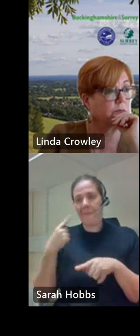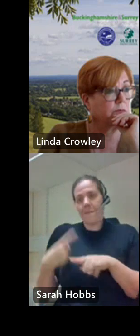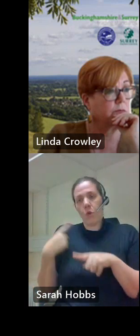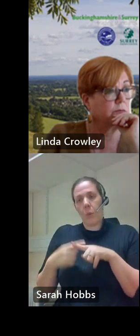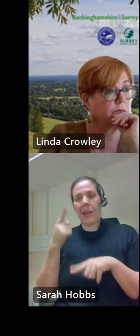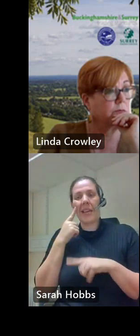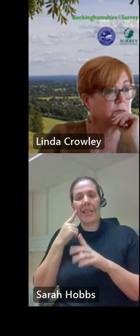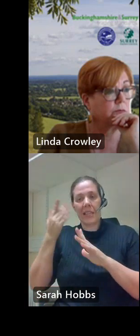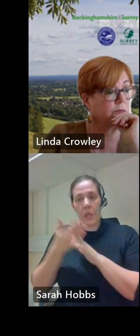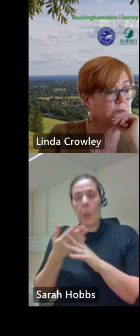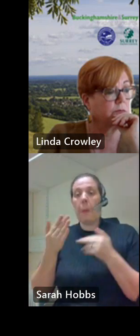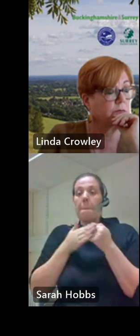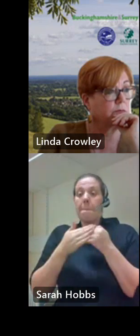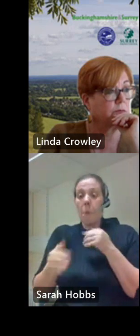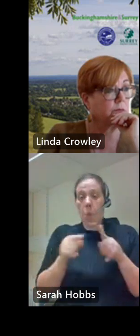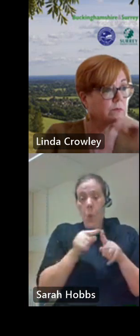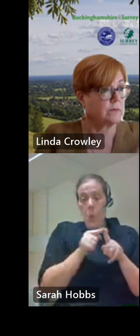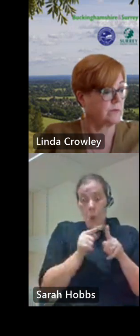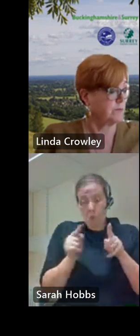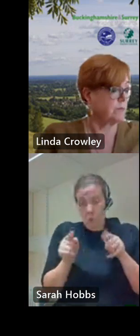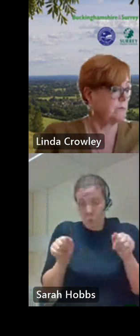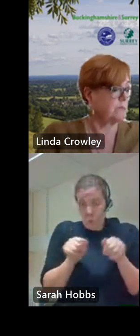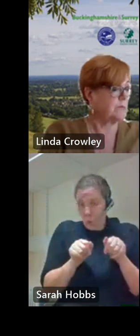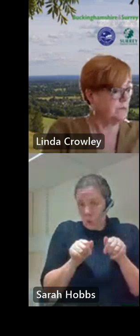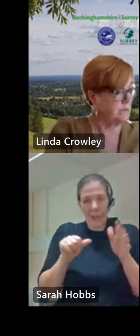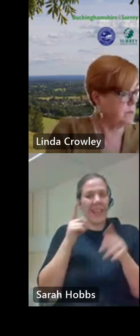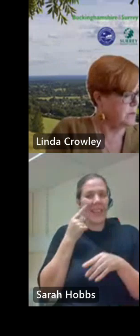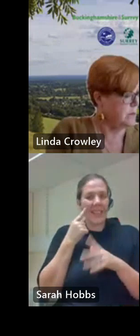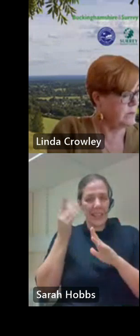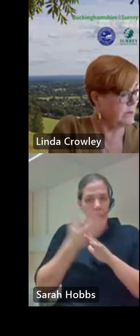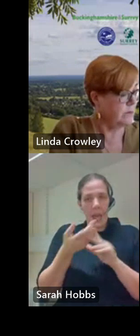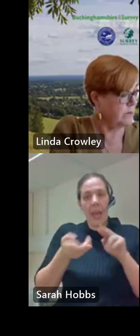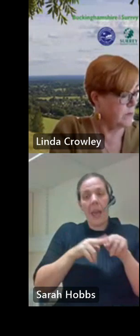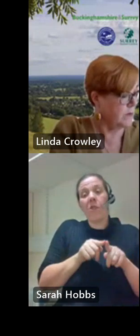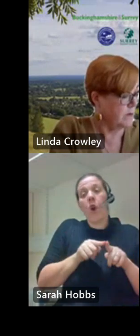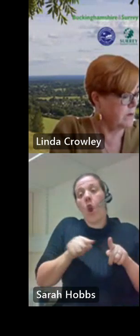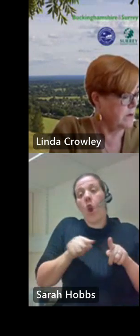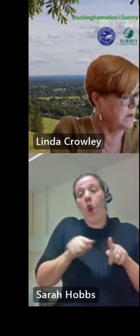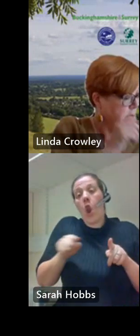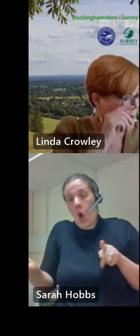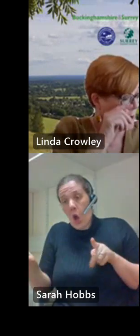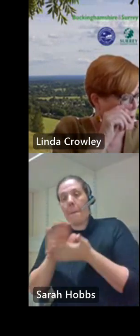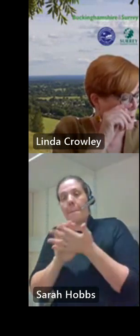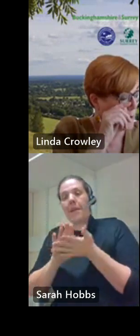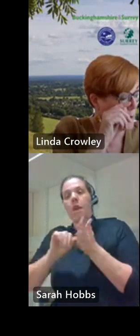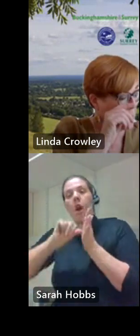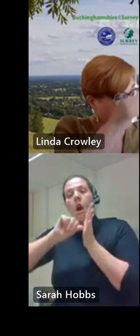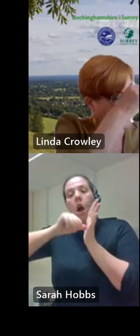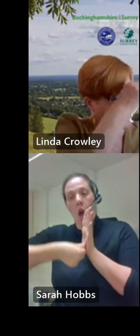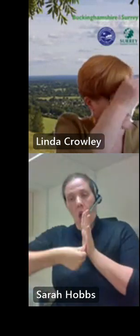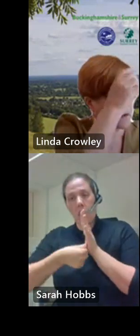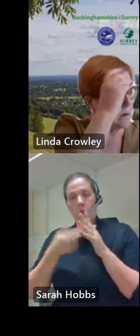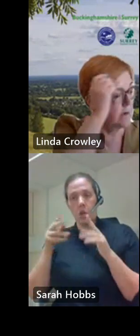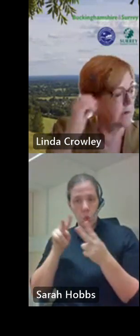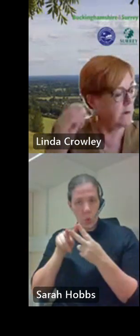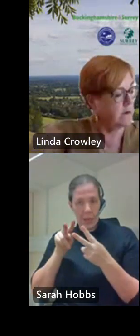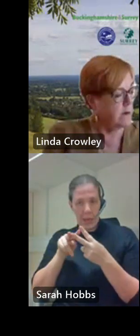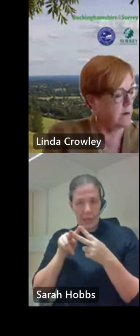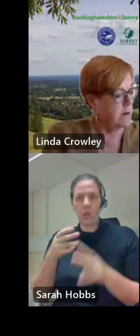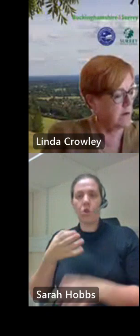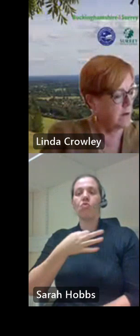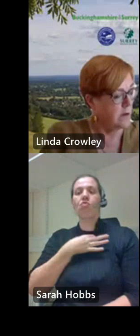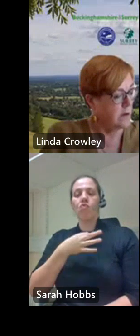the more characters you have, the more difficult it is to actually crack your password. Now, in terms of threat, risk and